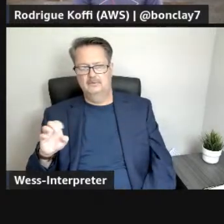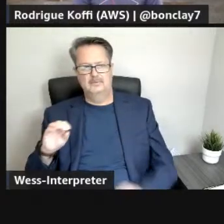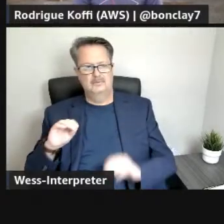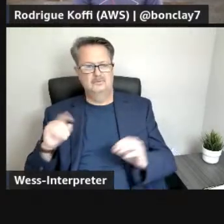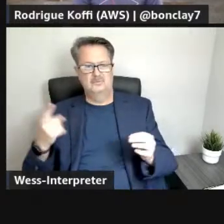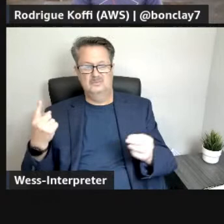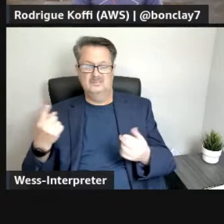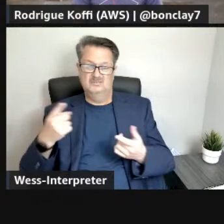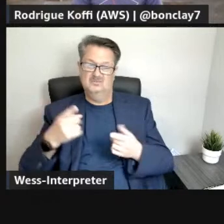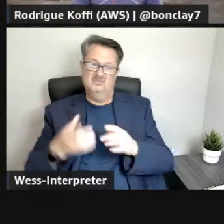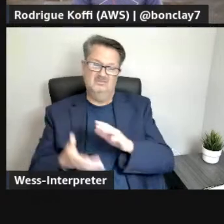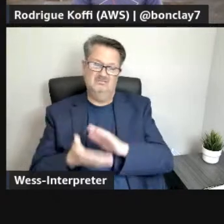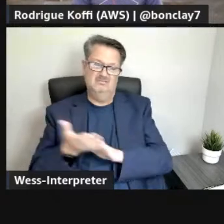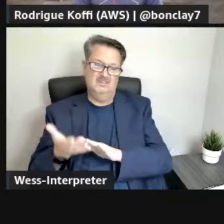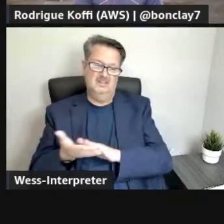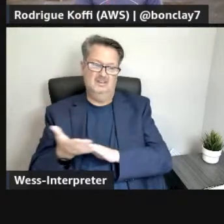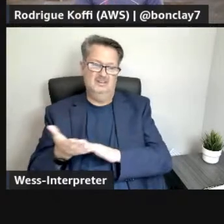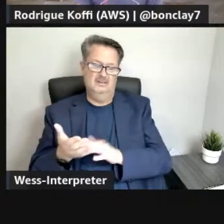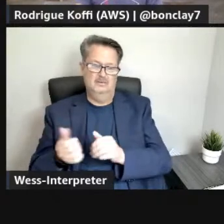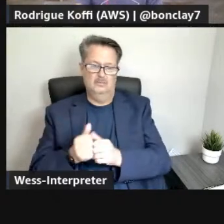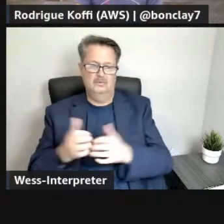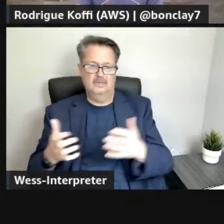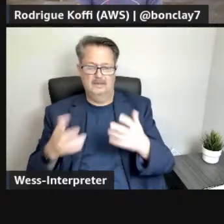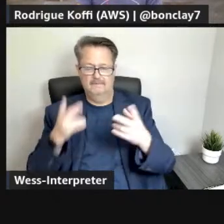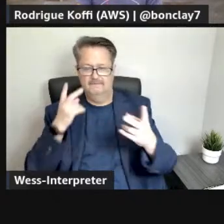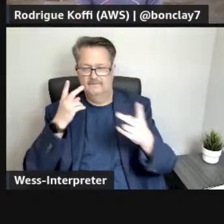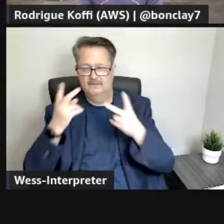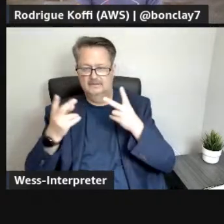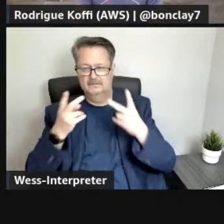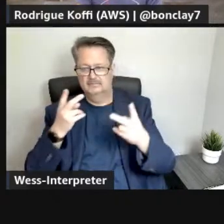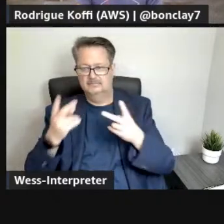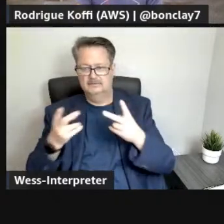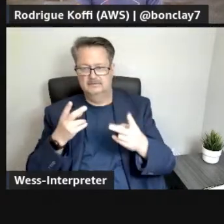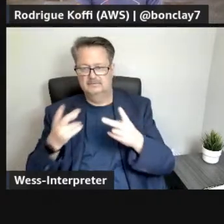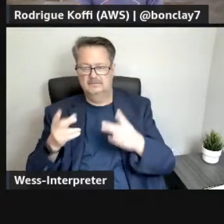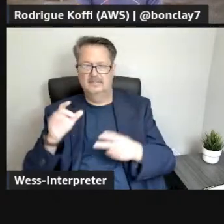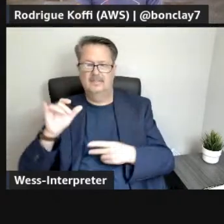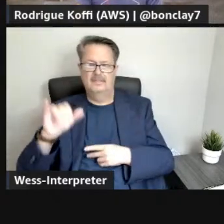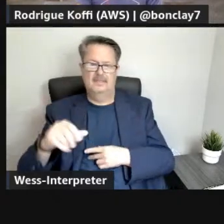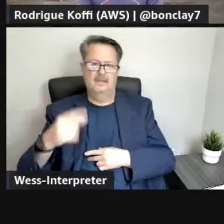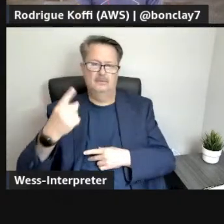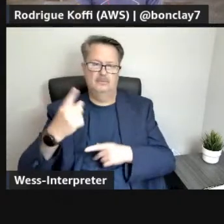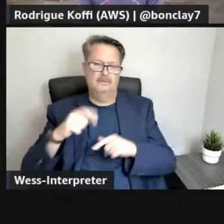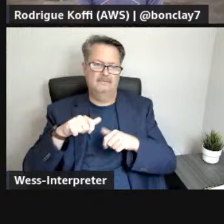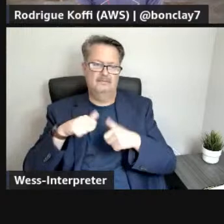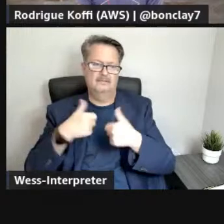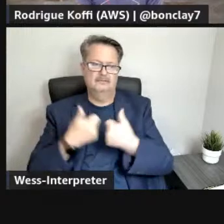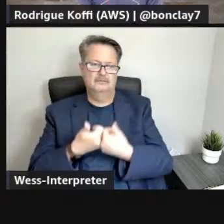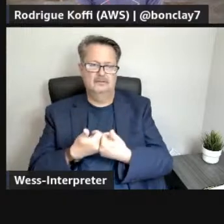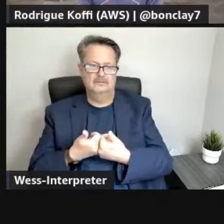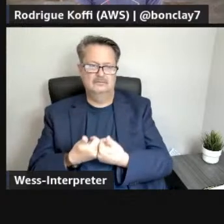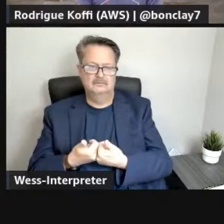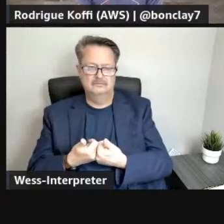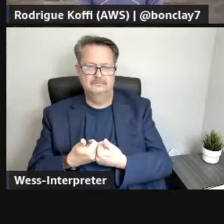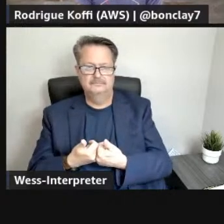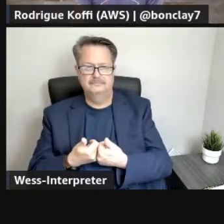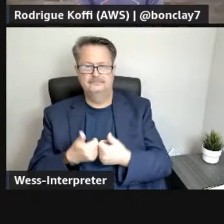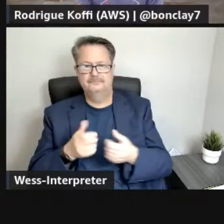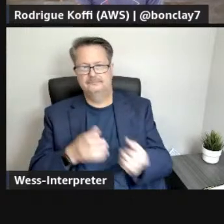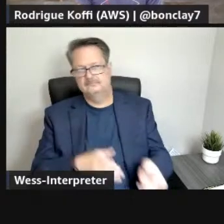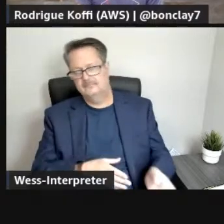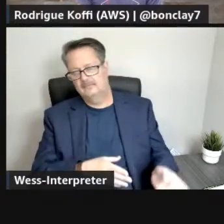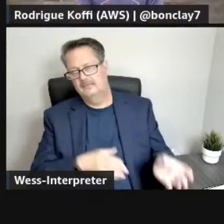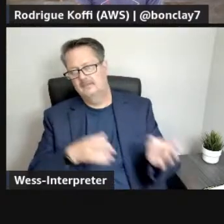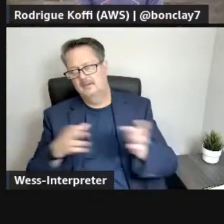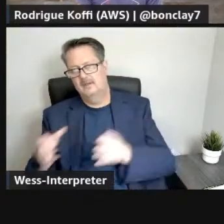running without visibility into that particular node. So that could be one of the challenges there. The other architecture